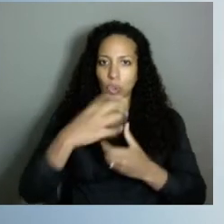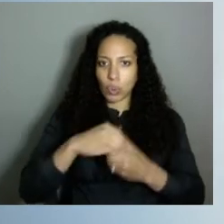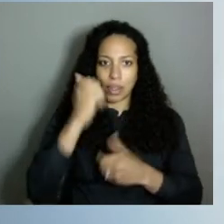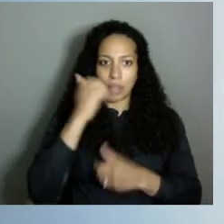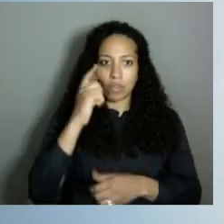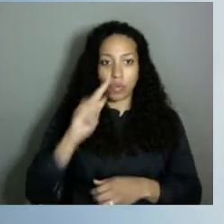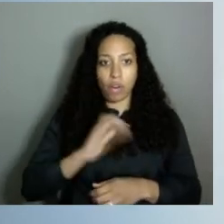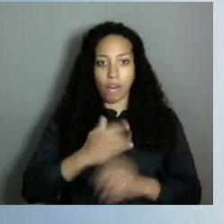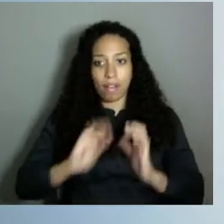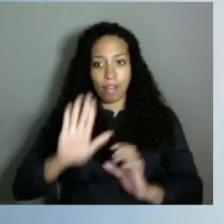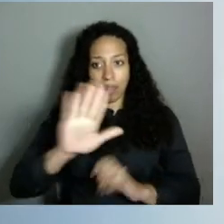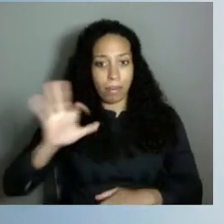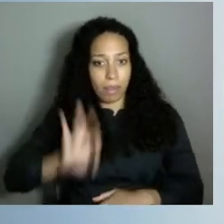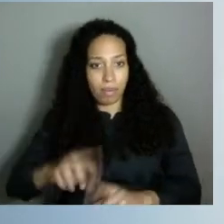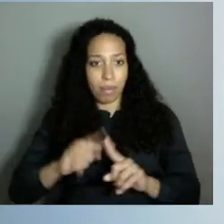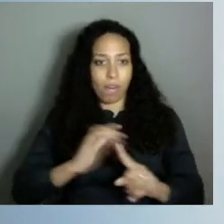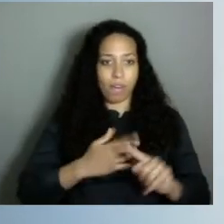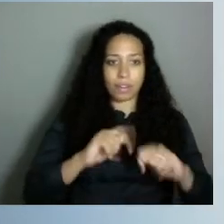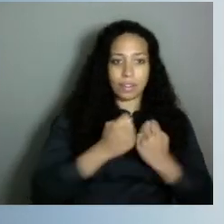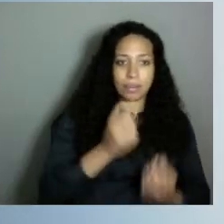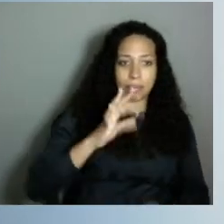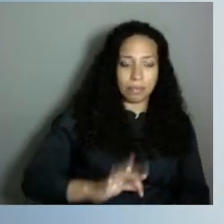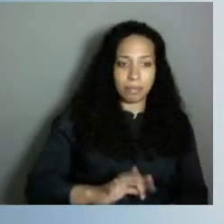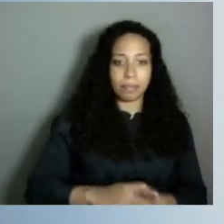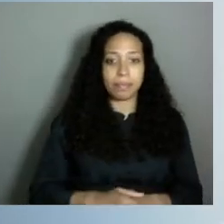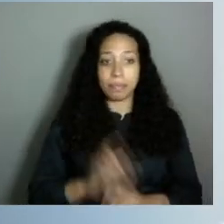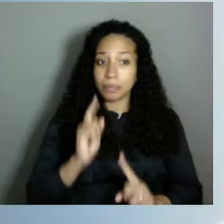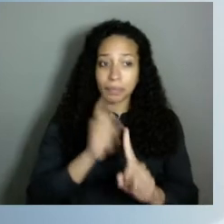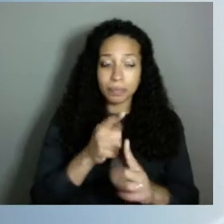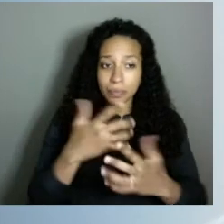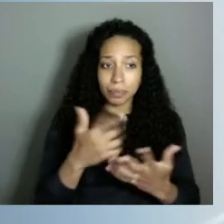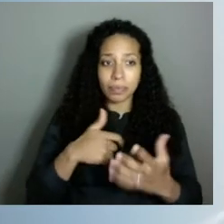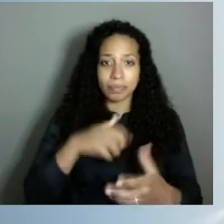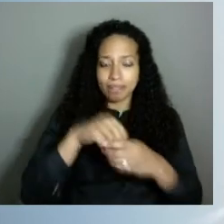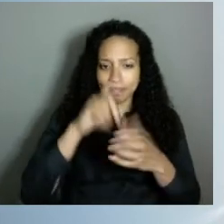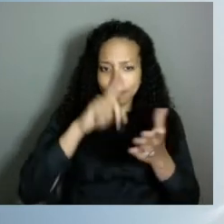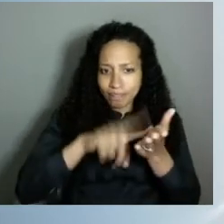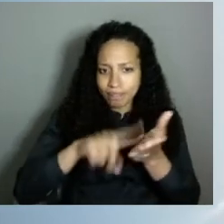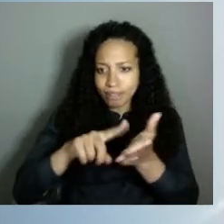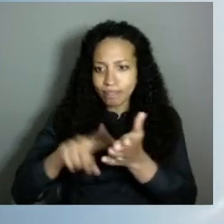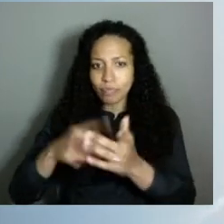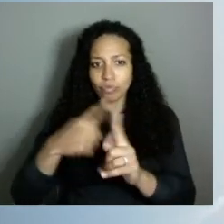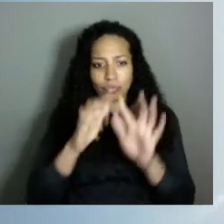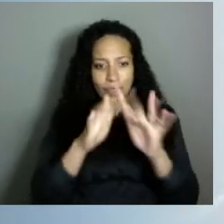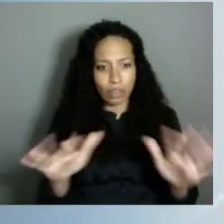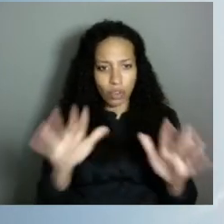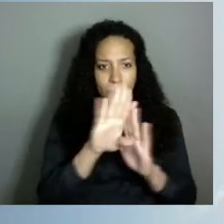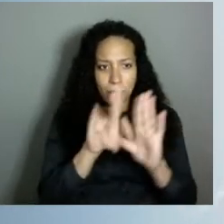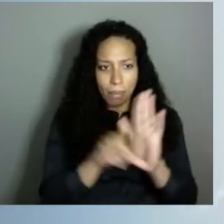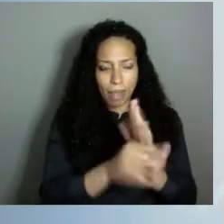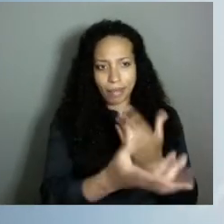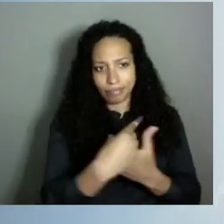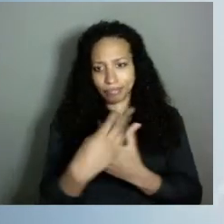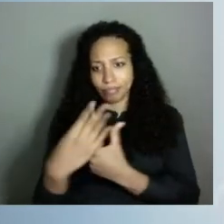team. The key here is that we're engaging and incorporating resources from a diverse set of backgrounds and empowering each of them